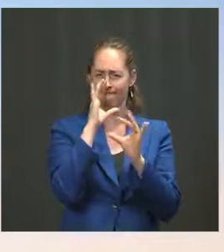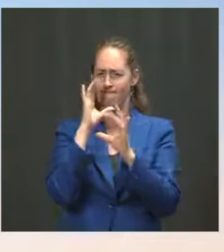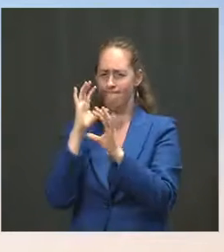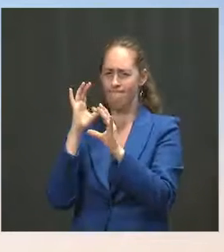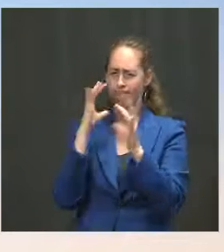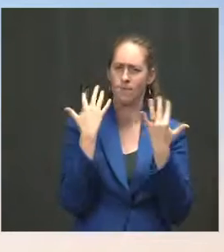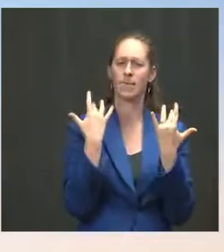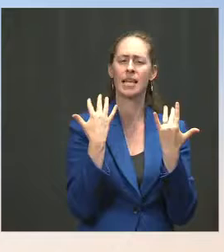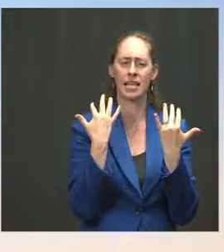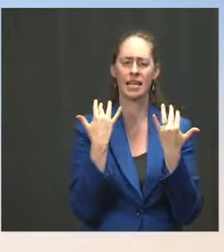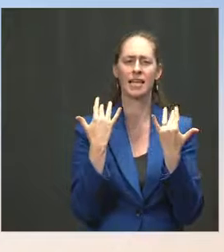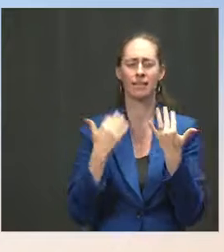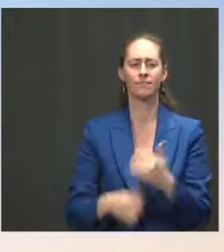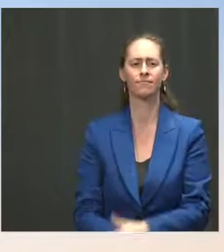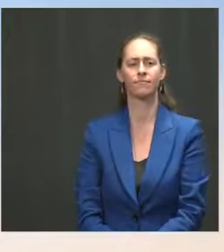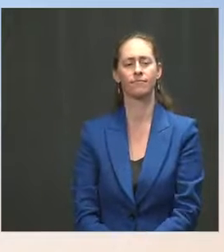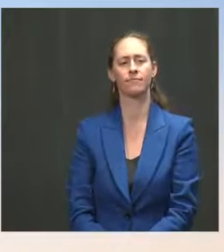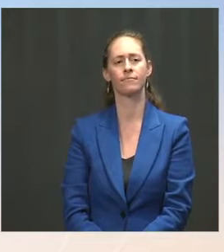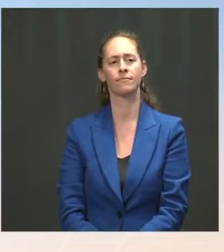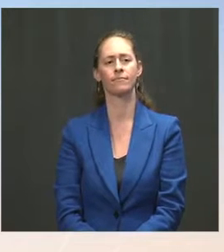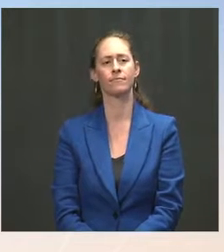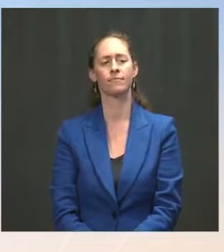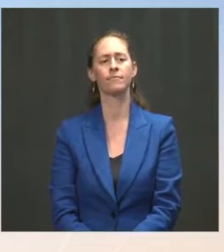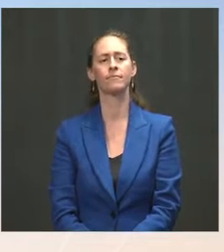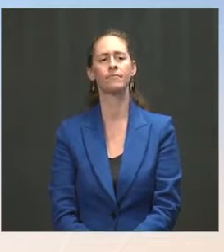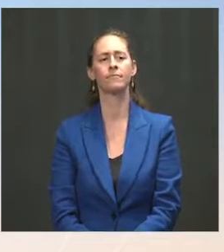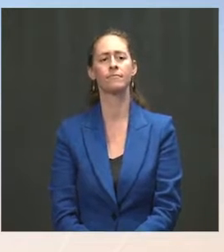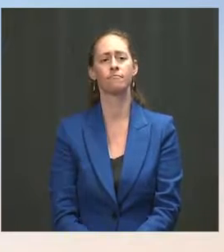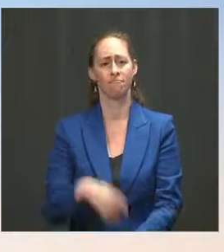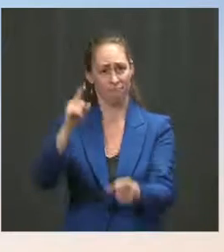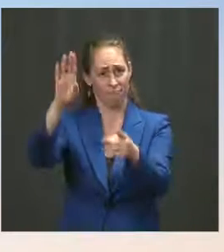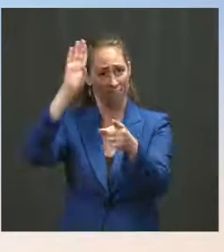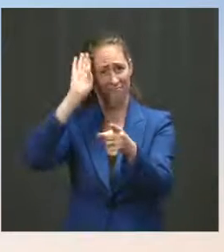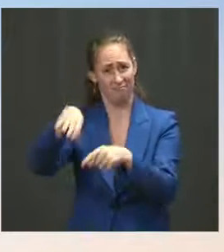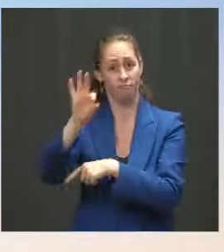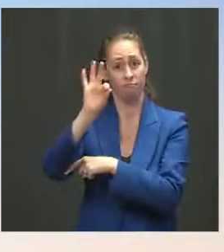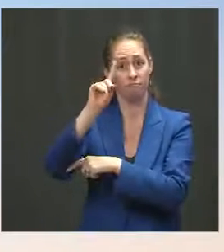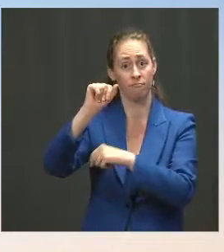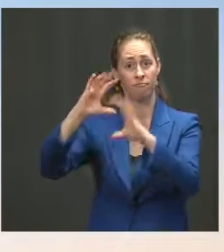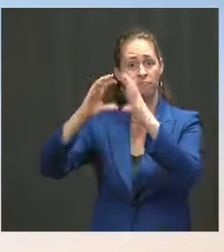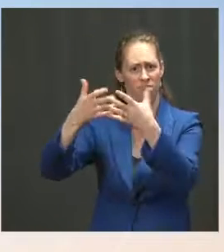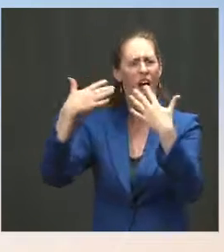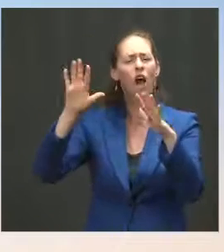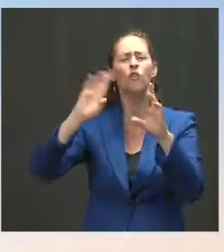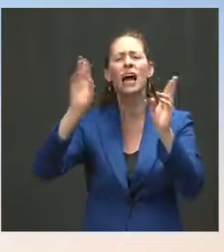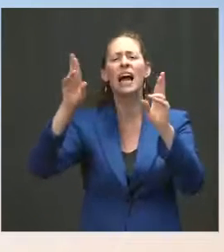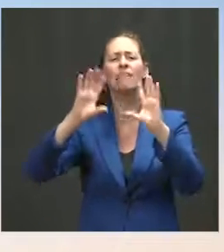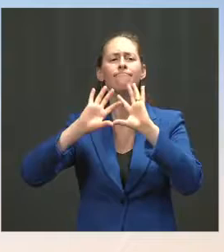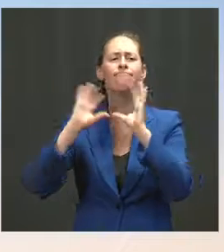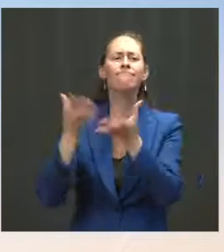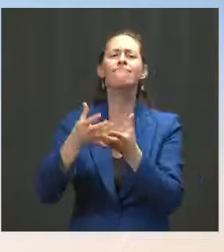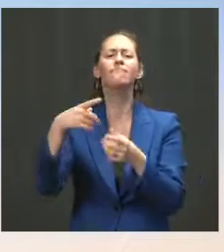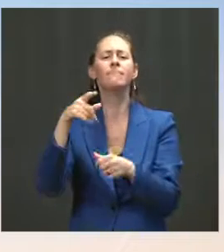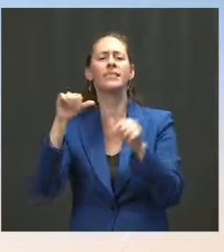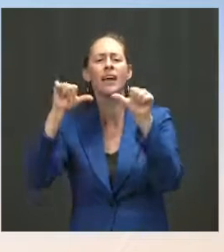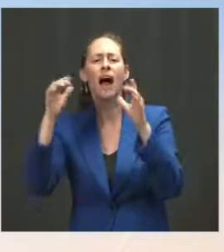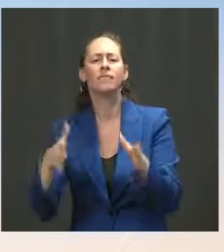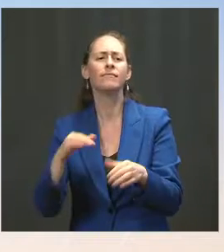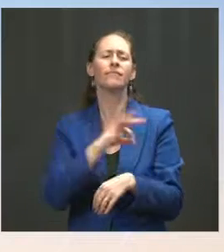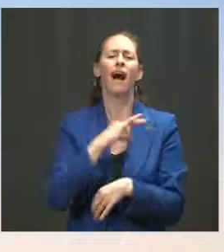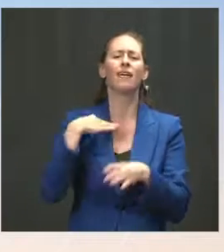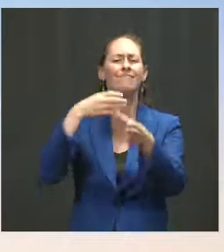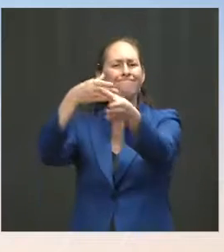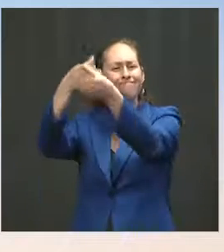is a place that is filled with talented, experienced scientists, data experts, career staff who are certainly running the